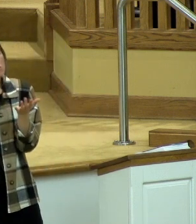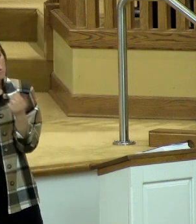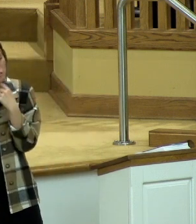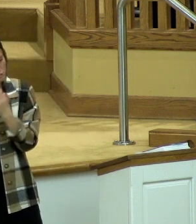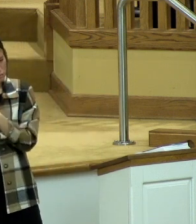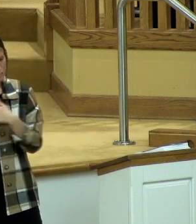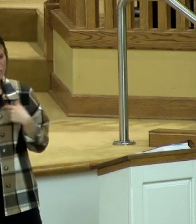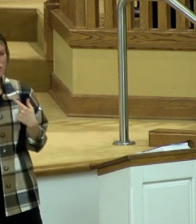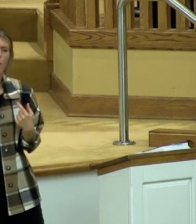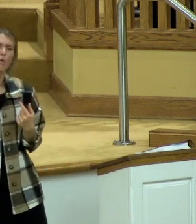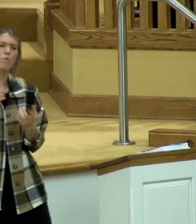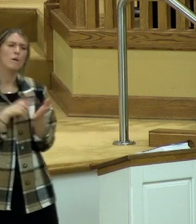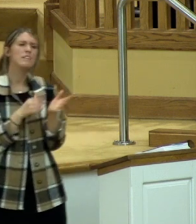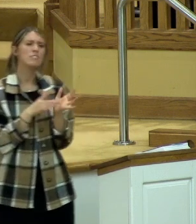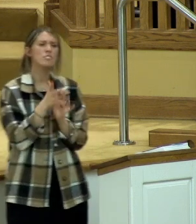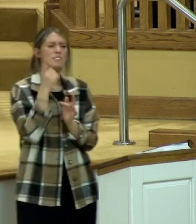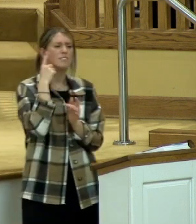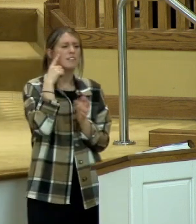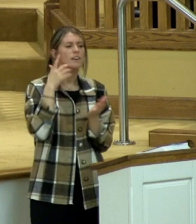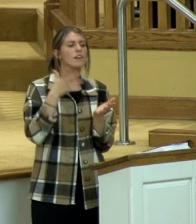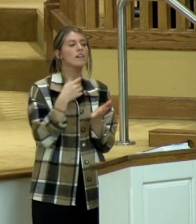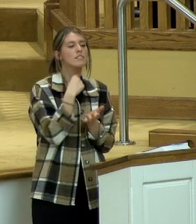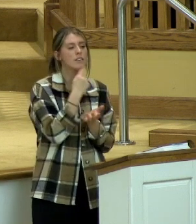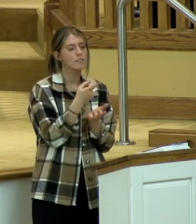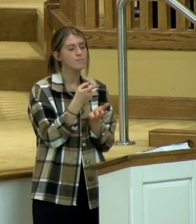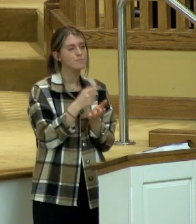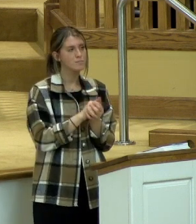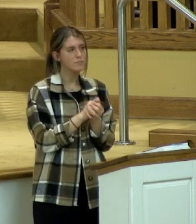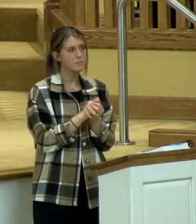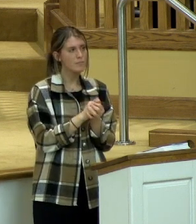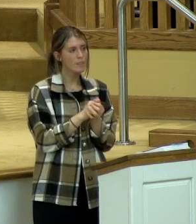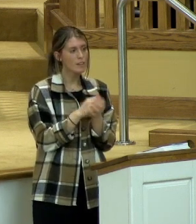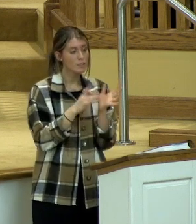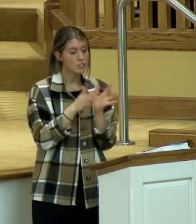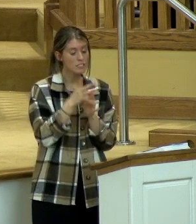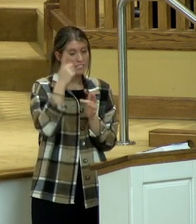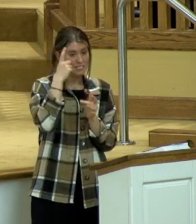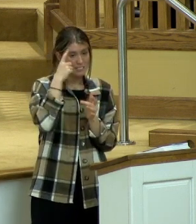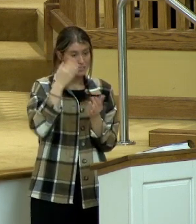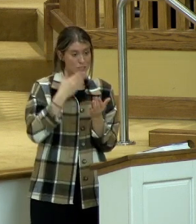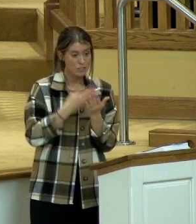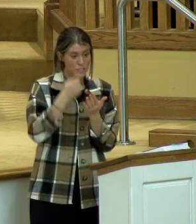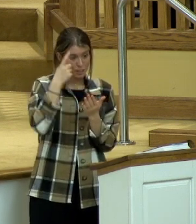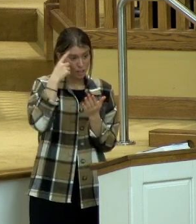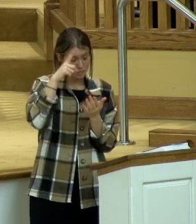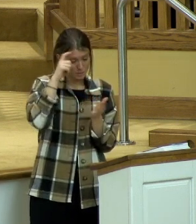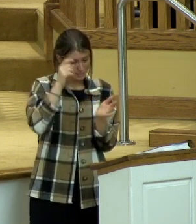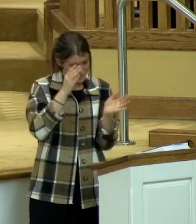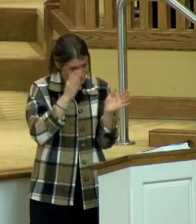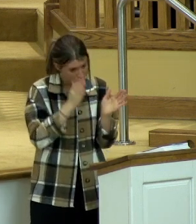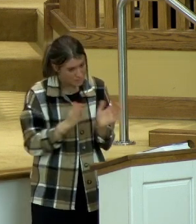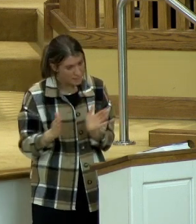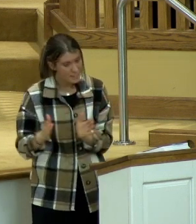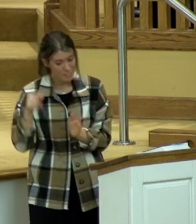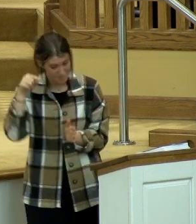Jesus think about all this? I'll tell you what he thinks. He thinks very good thoughts about it because he planned it before his own